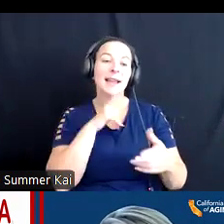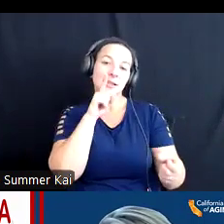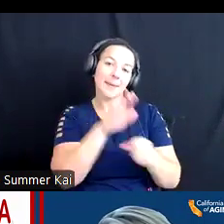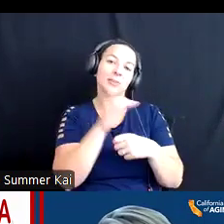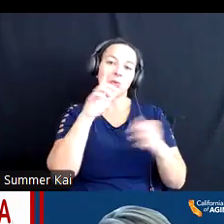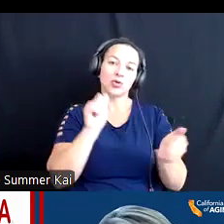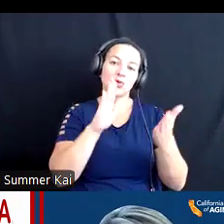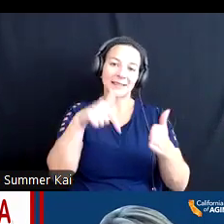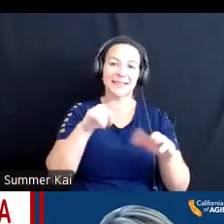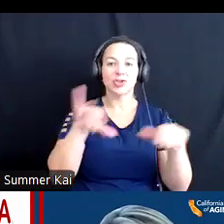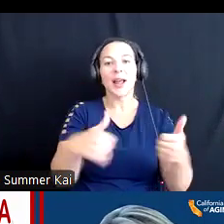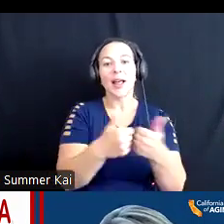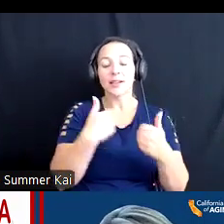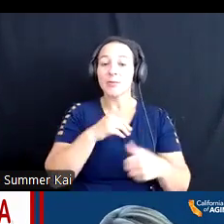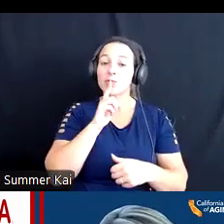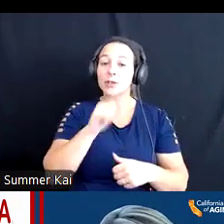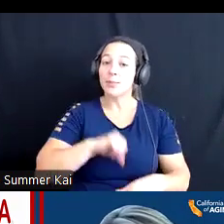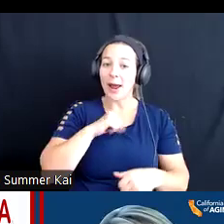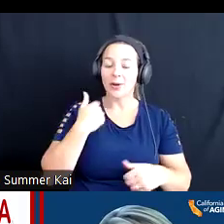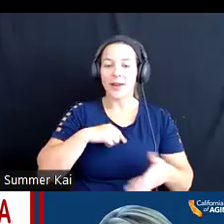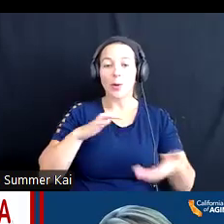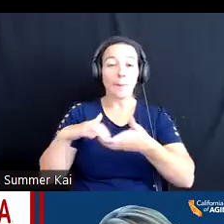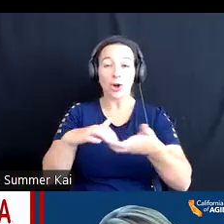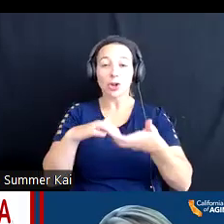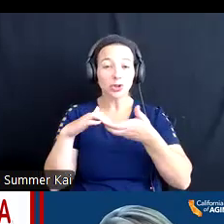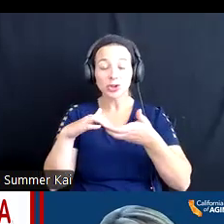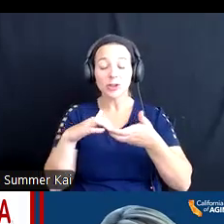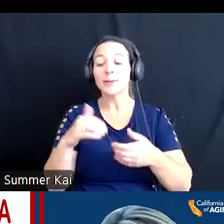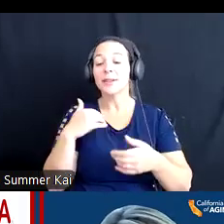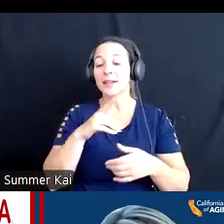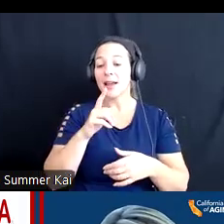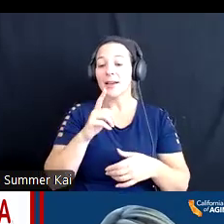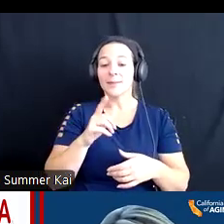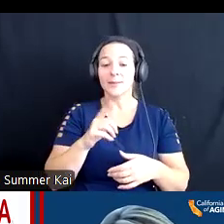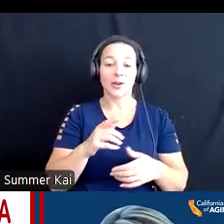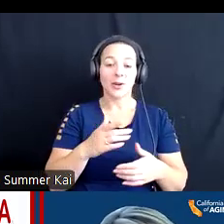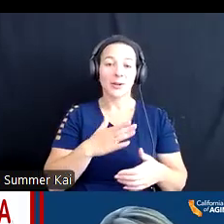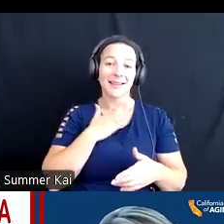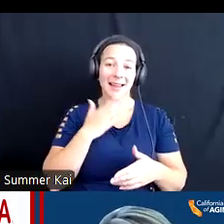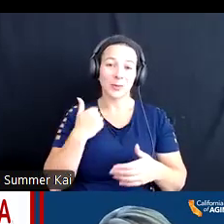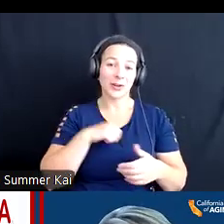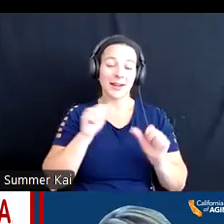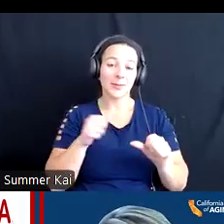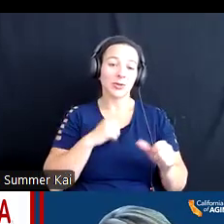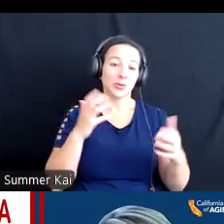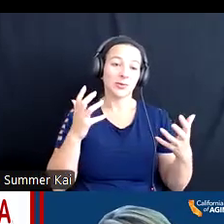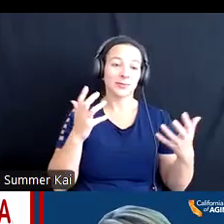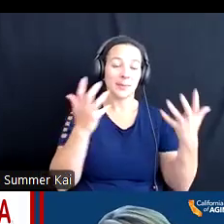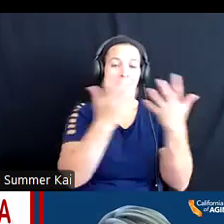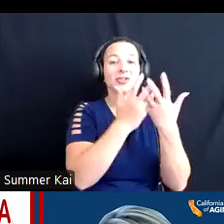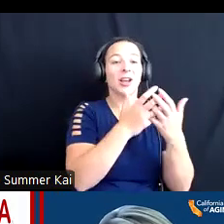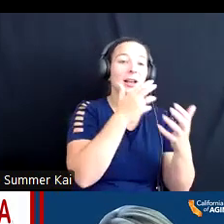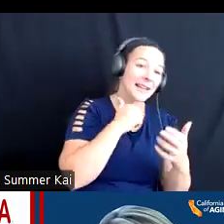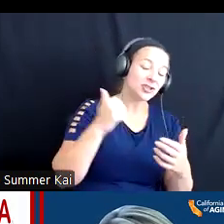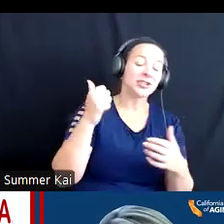So I'm really proud of our partnerships and how we're aligning aging and disability. We can't get through